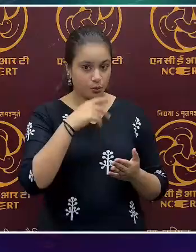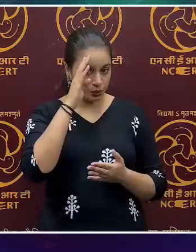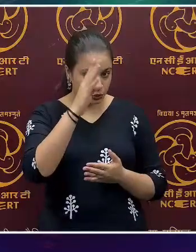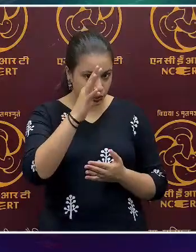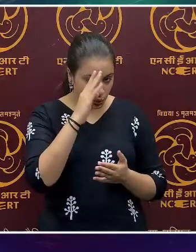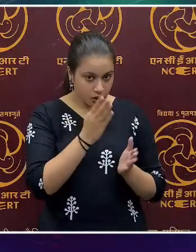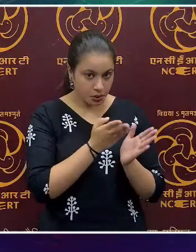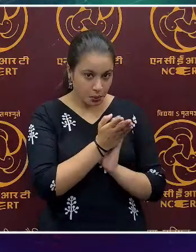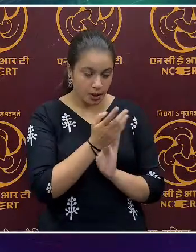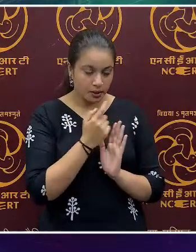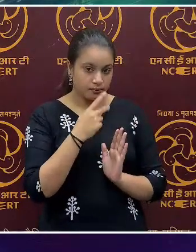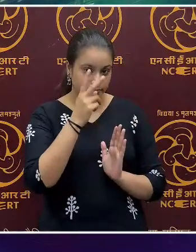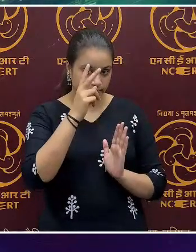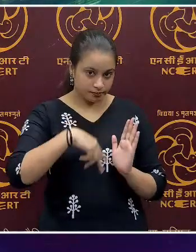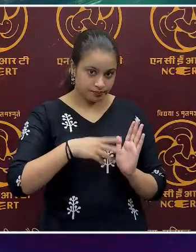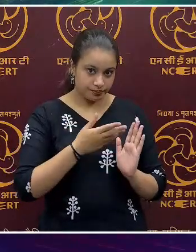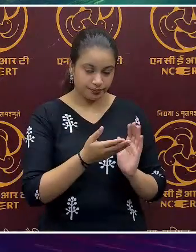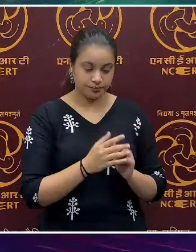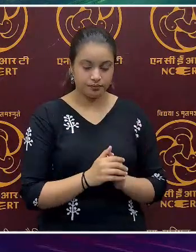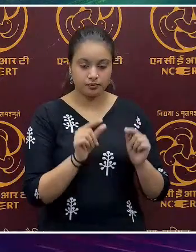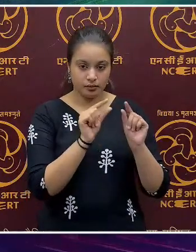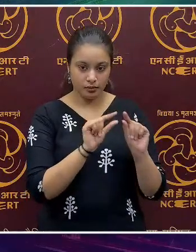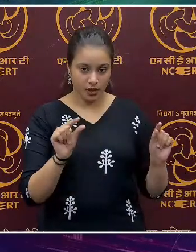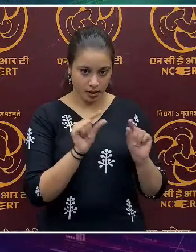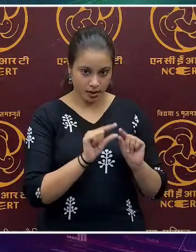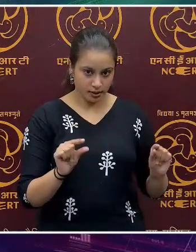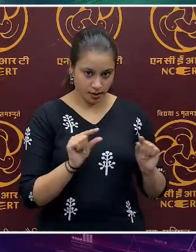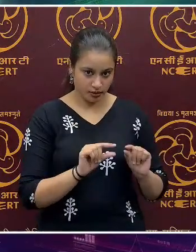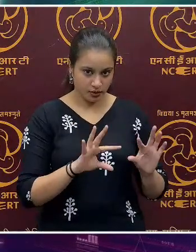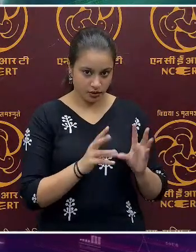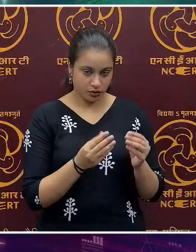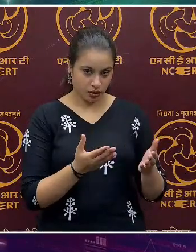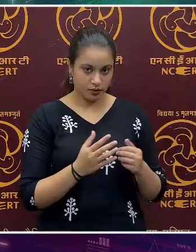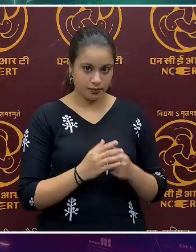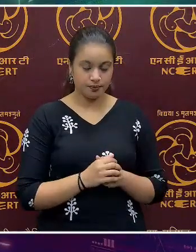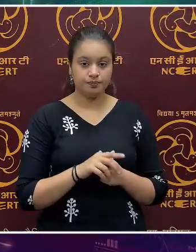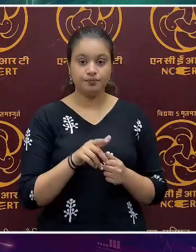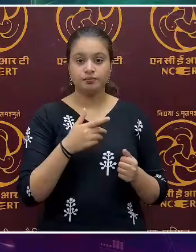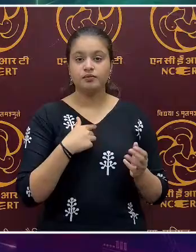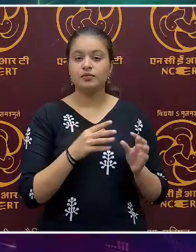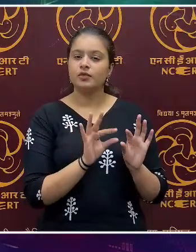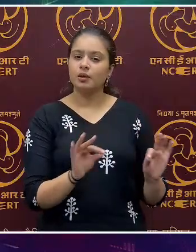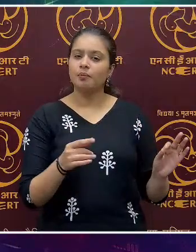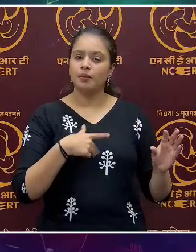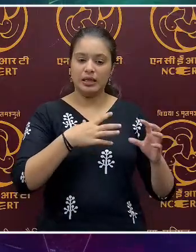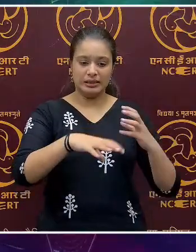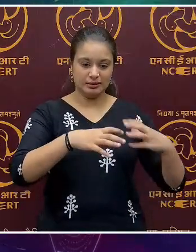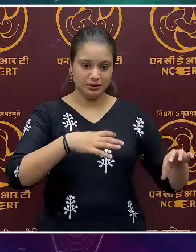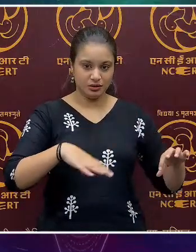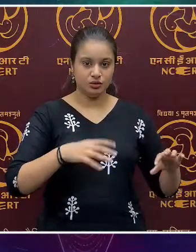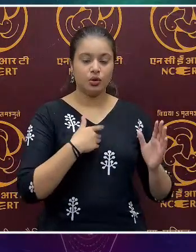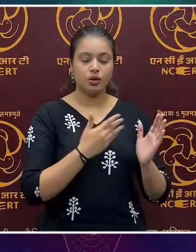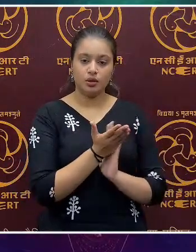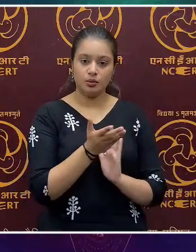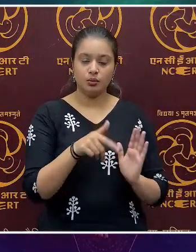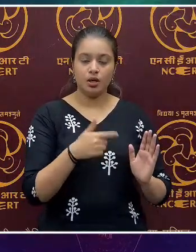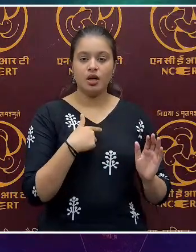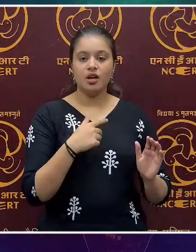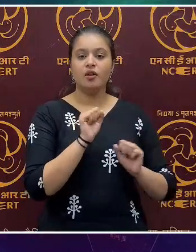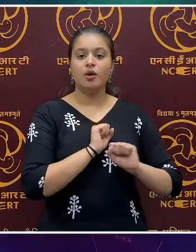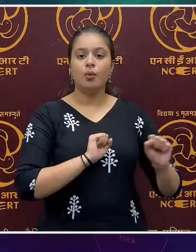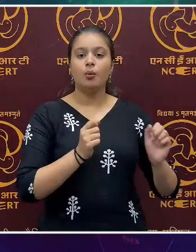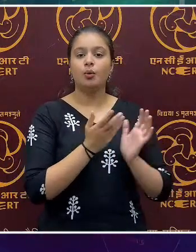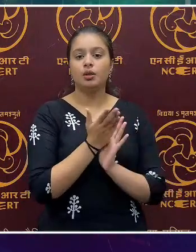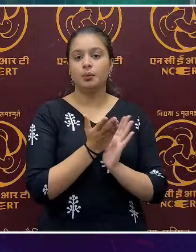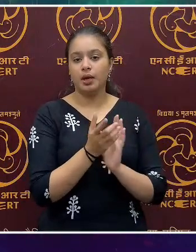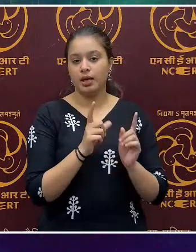see here is definition is written for the bubble sort. Like bubble sort is a simple sorting algorithm that works by repeatedly swapping adjacent element